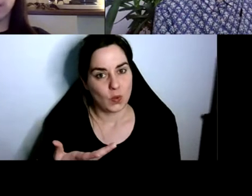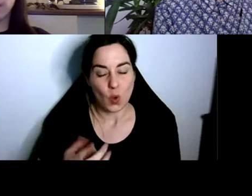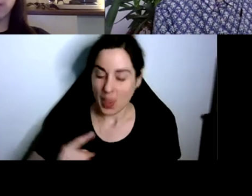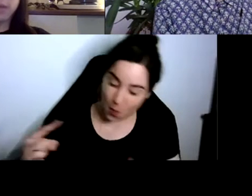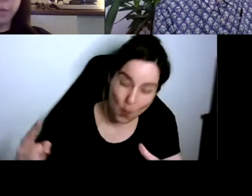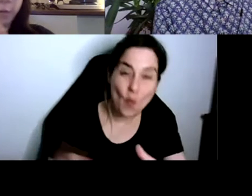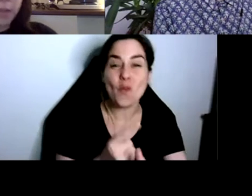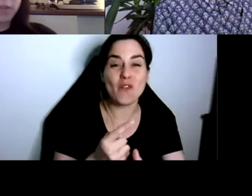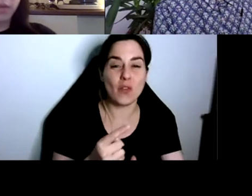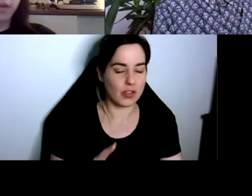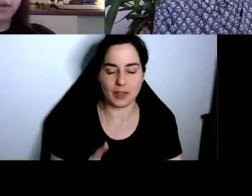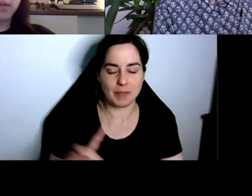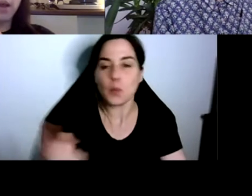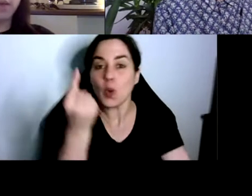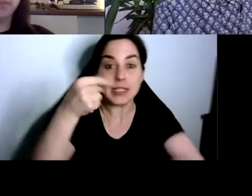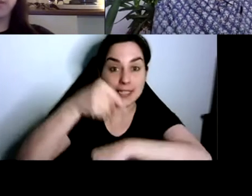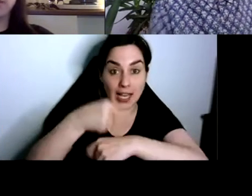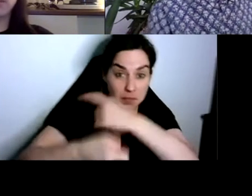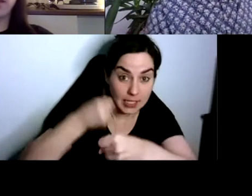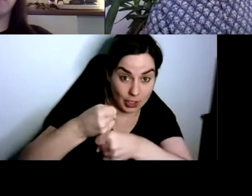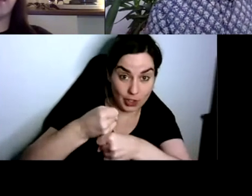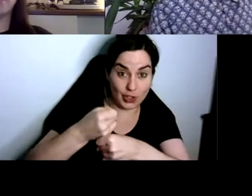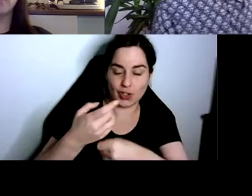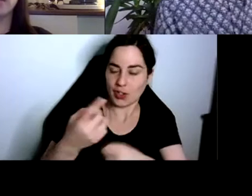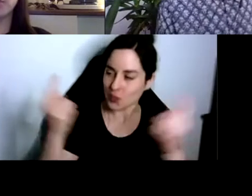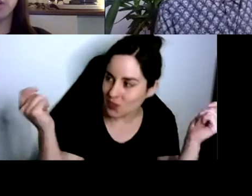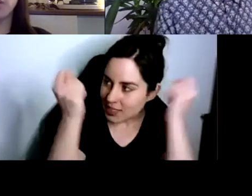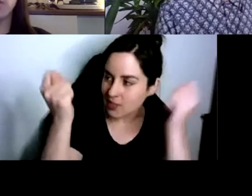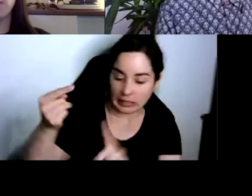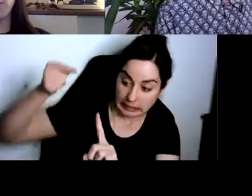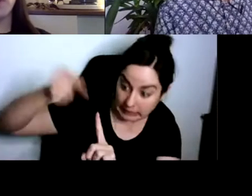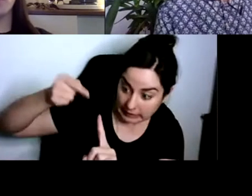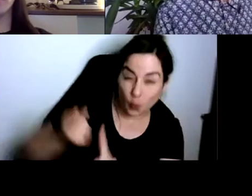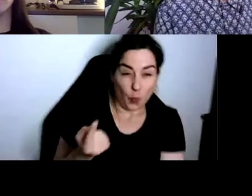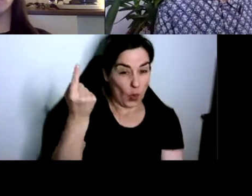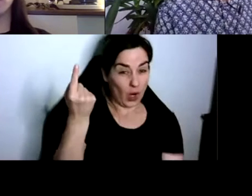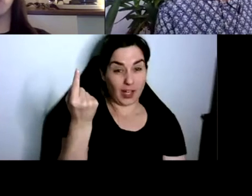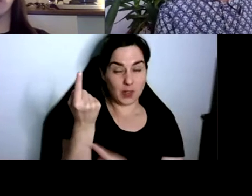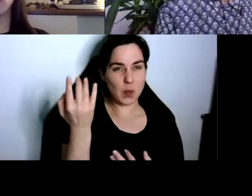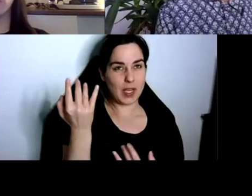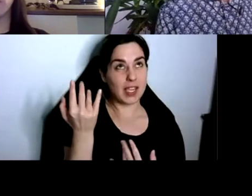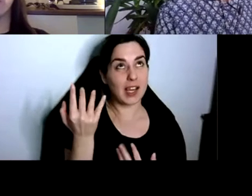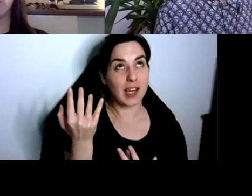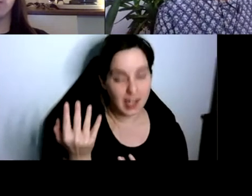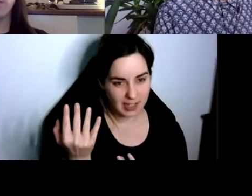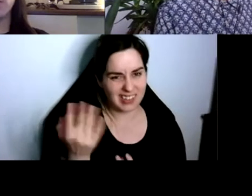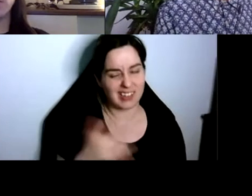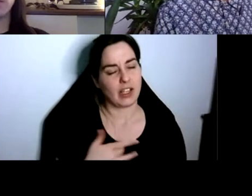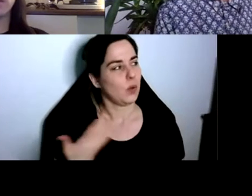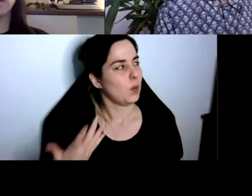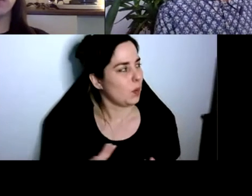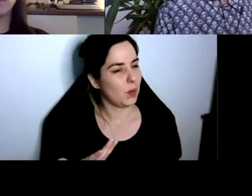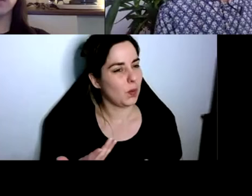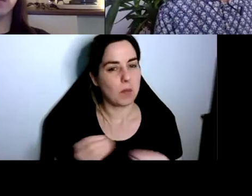one festival at the time to come back. And so moving away into permanent year-round programming